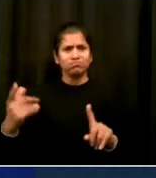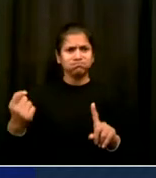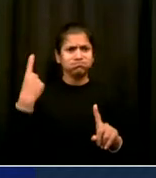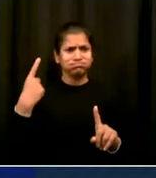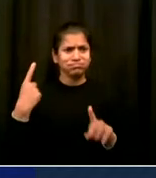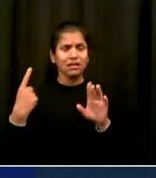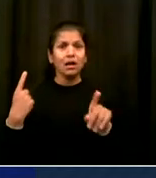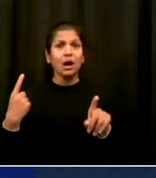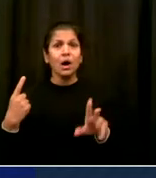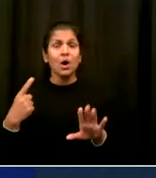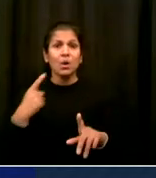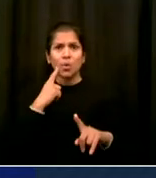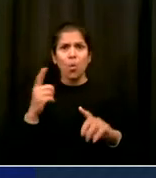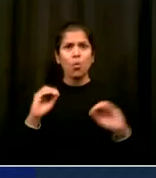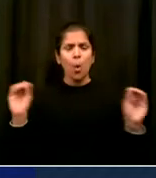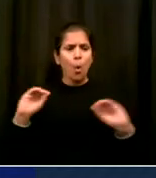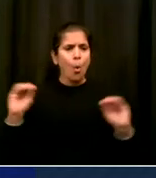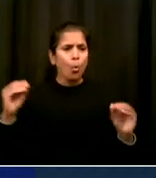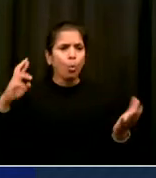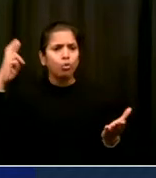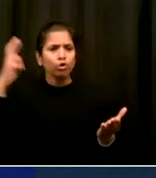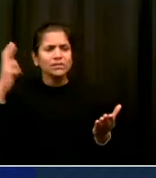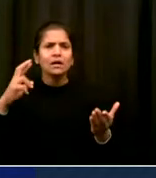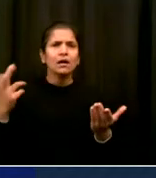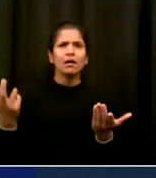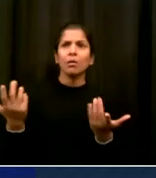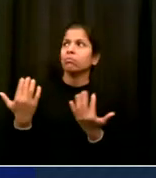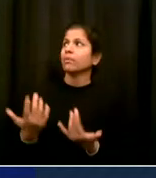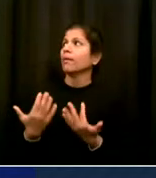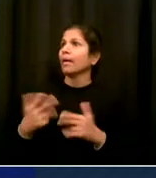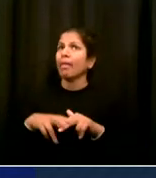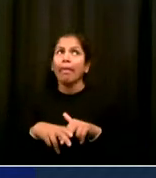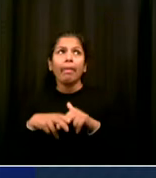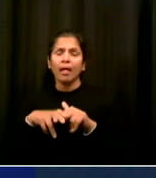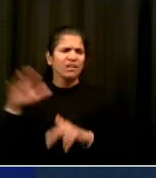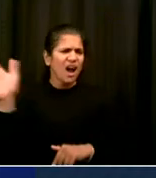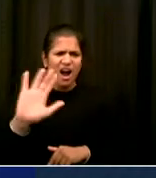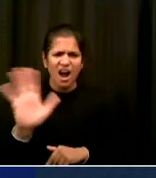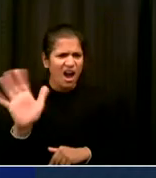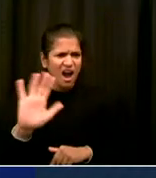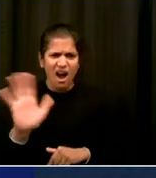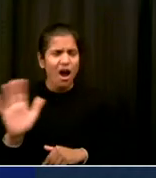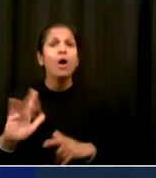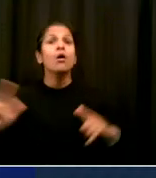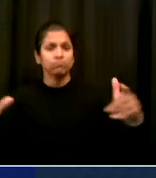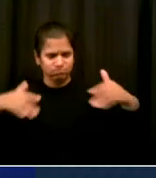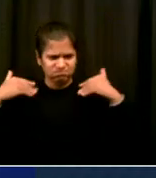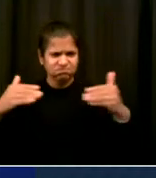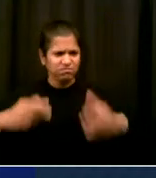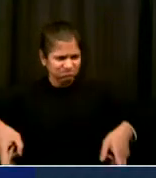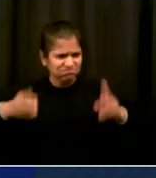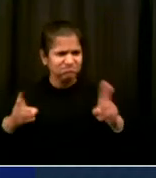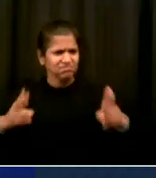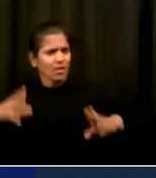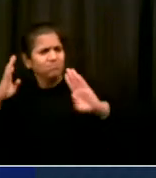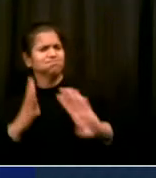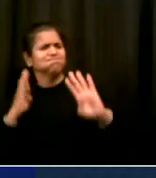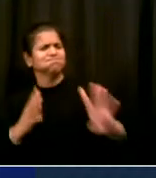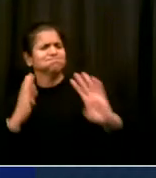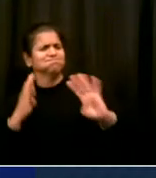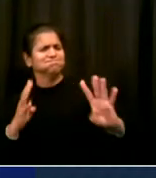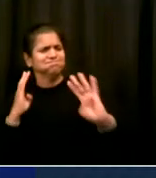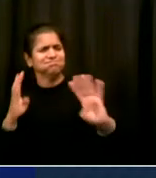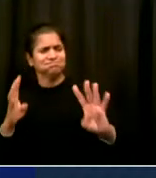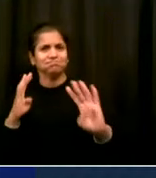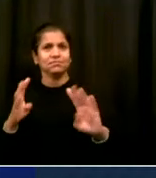there's no reason for anything but urgency at this point, and that every single person we reach takes us one step closer to